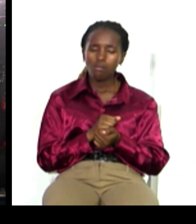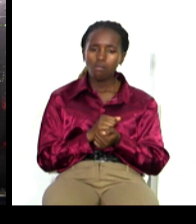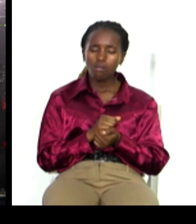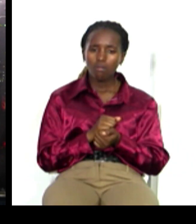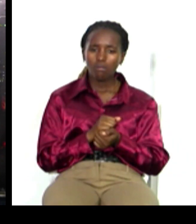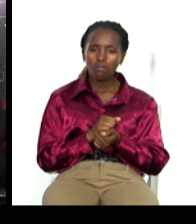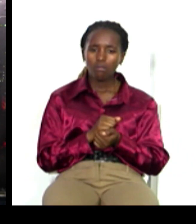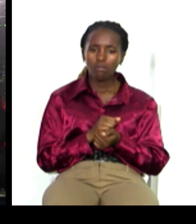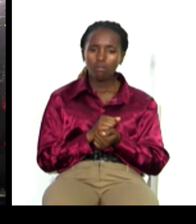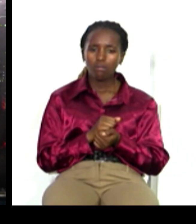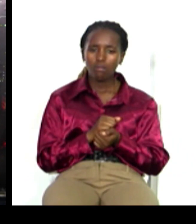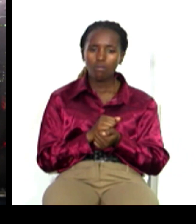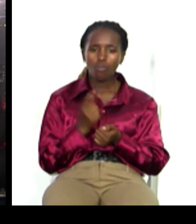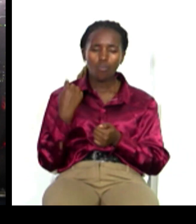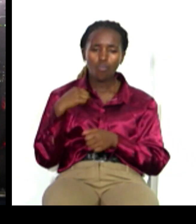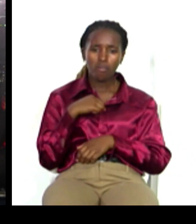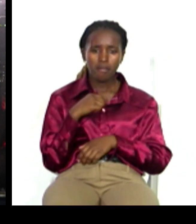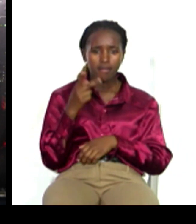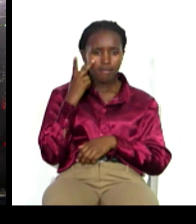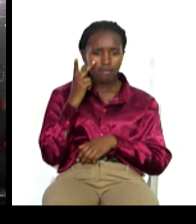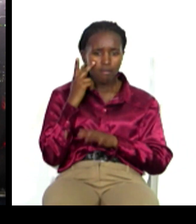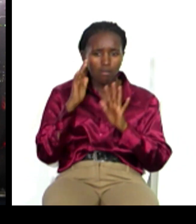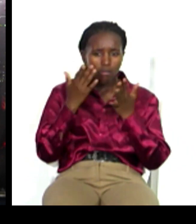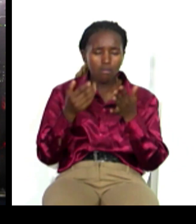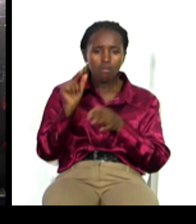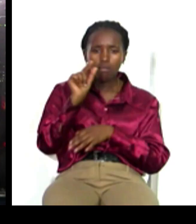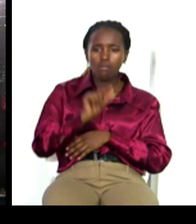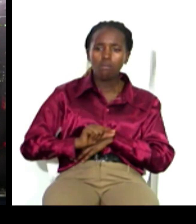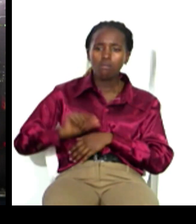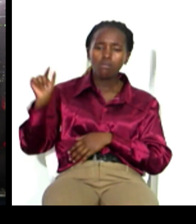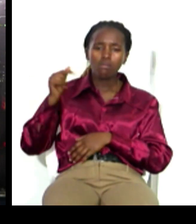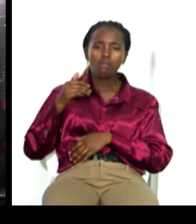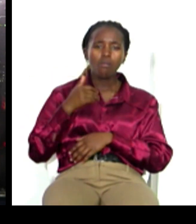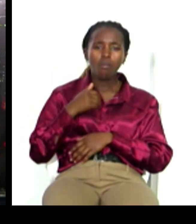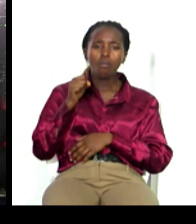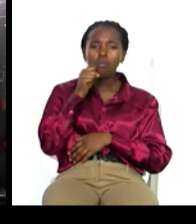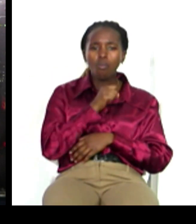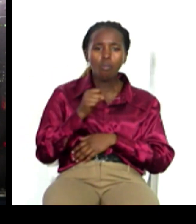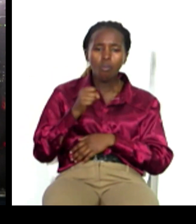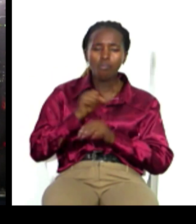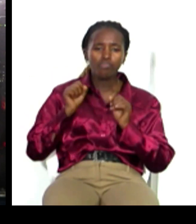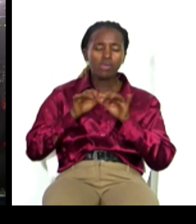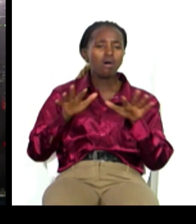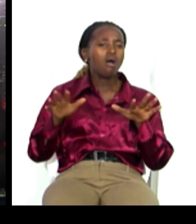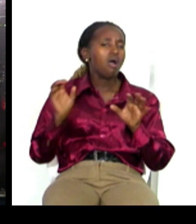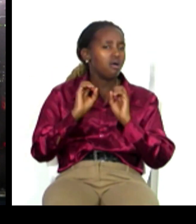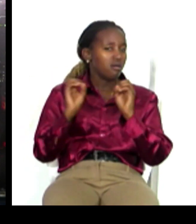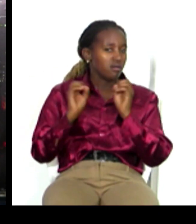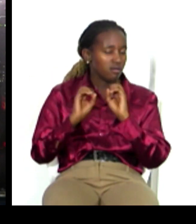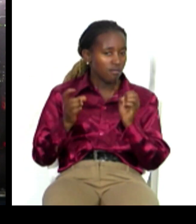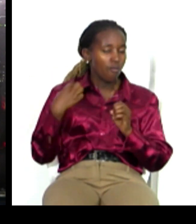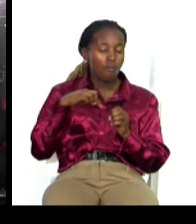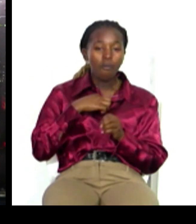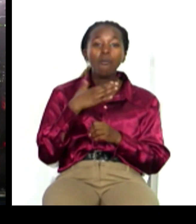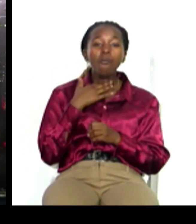you are not seeing them getting influenced by the older folks. I mean, you're not seeing other factors